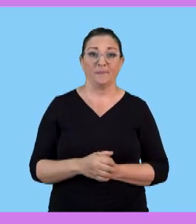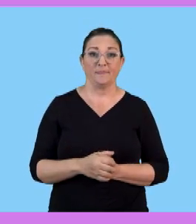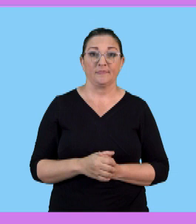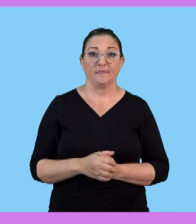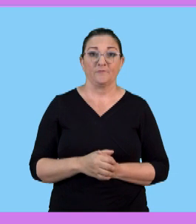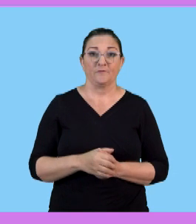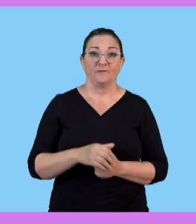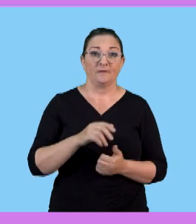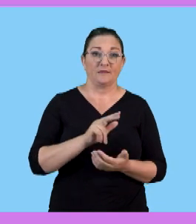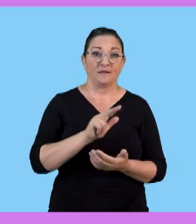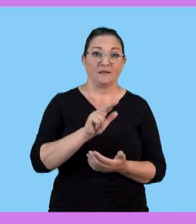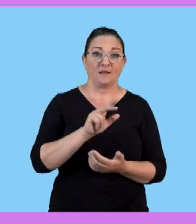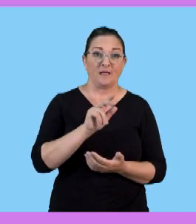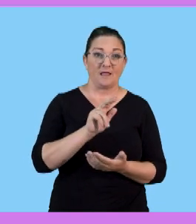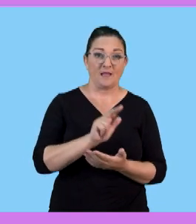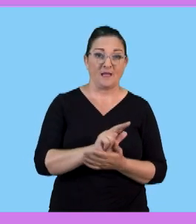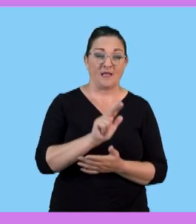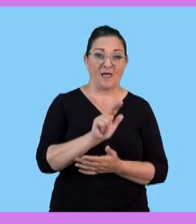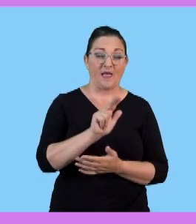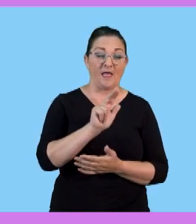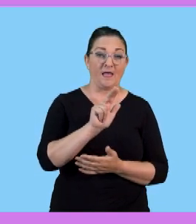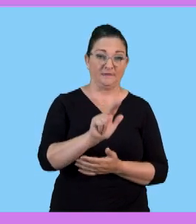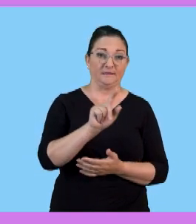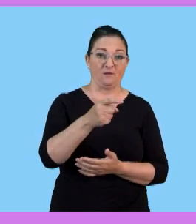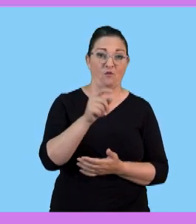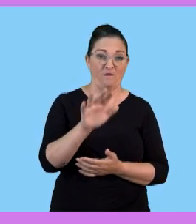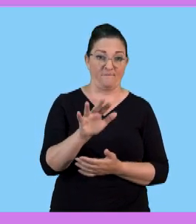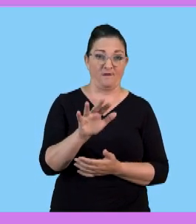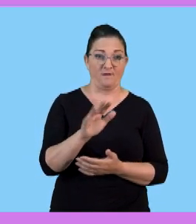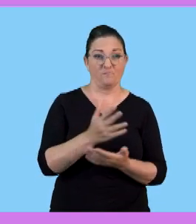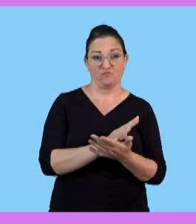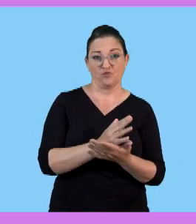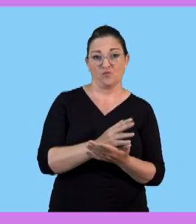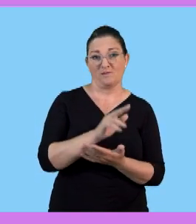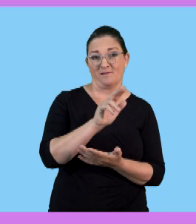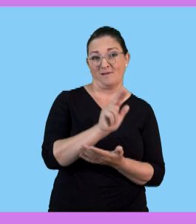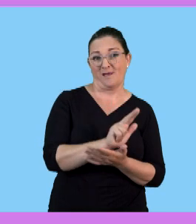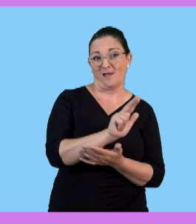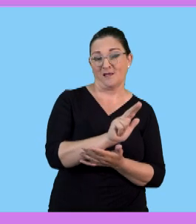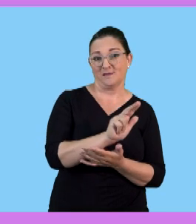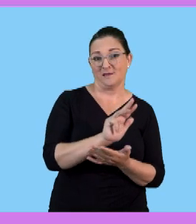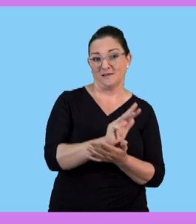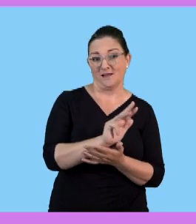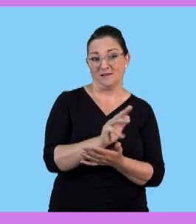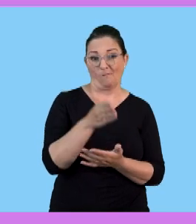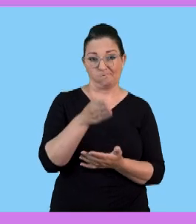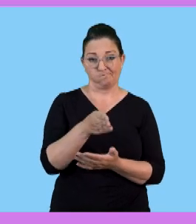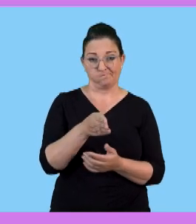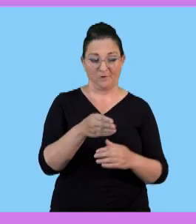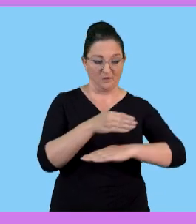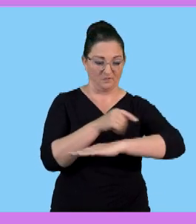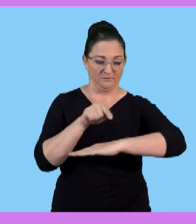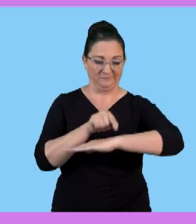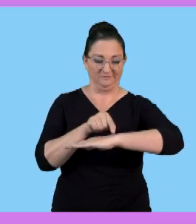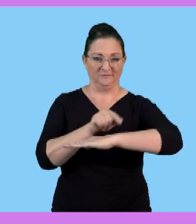It says 18 and a half, and please work with me here. So 18 and a half will be between 18 and 19, so there's 18 and a half. We